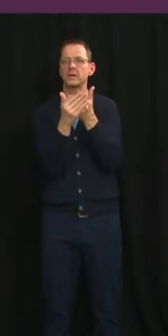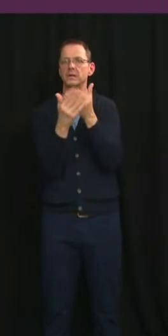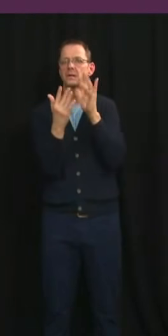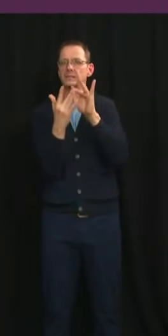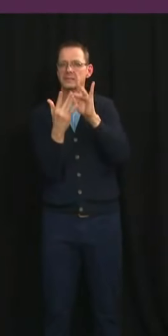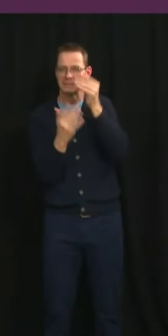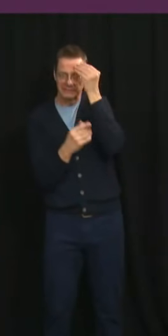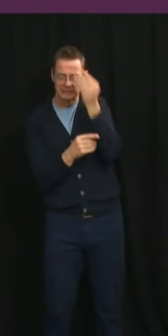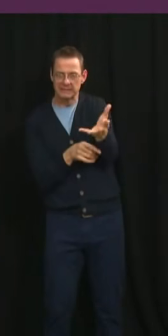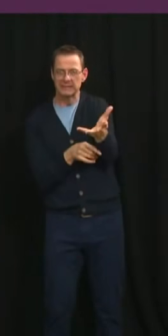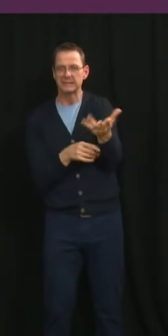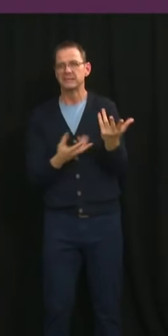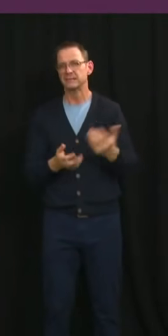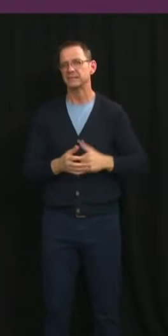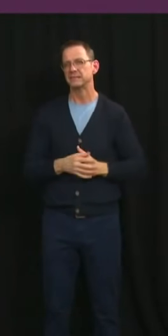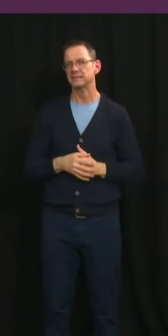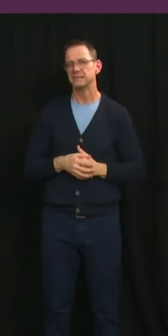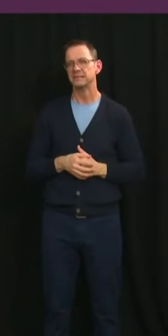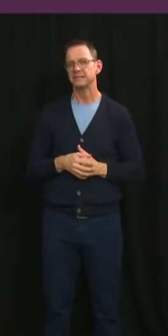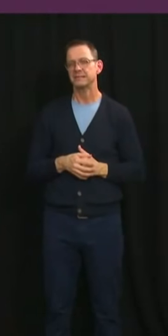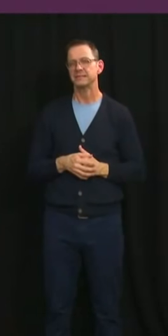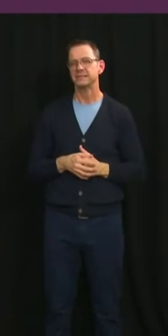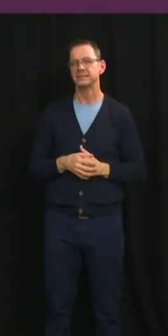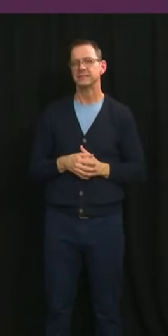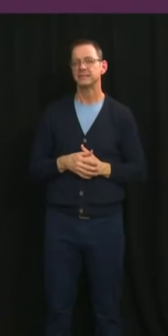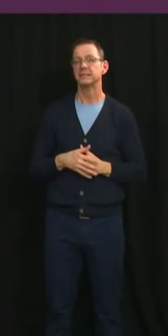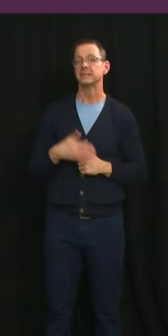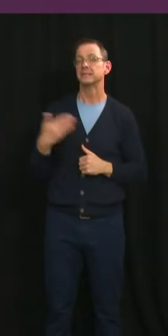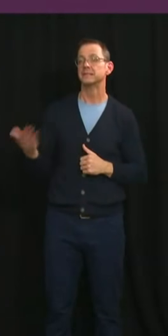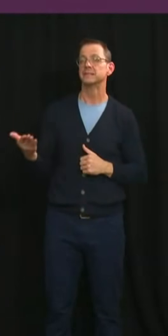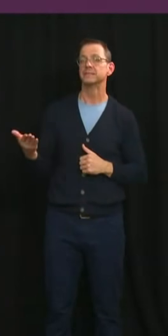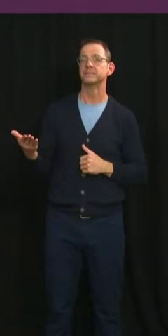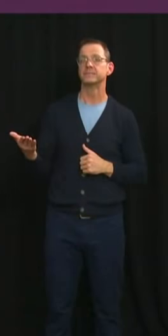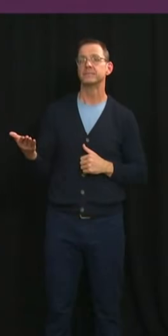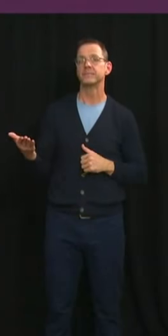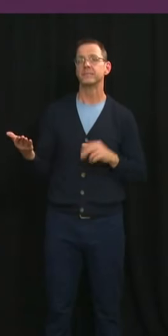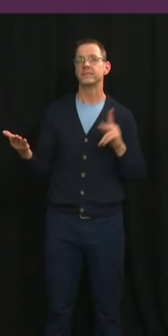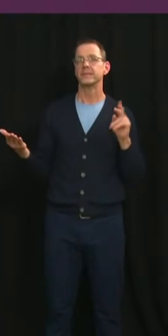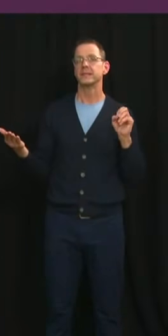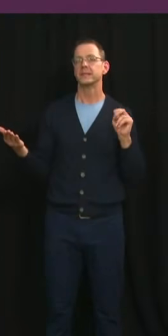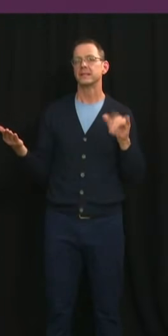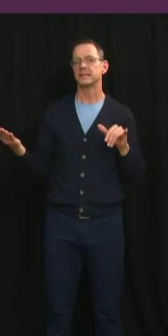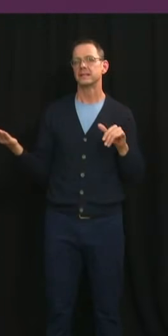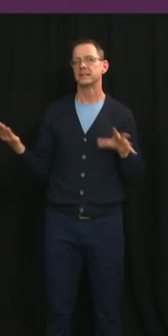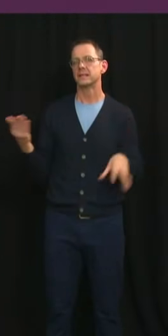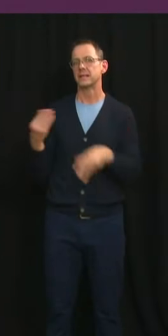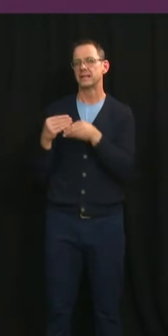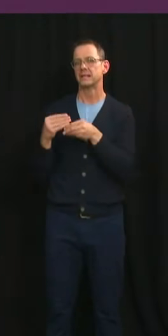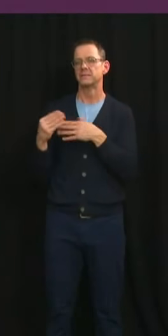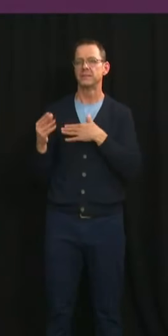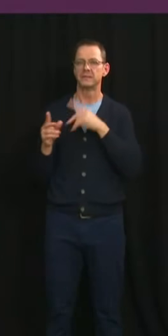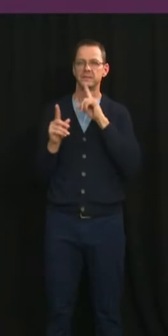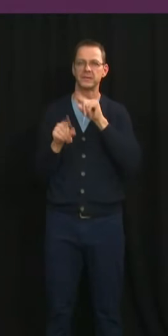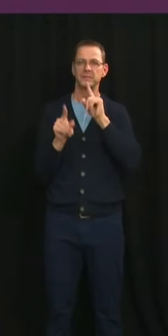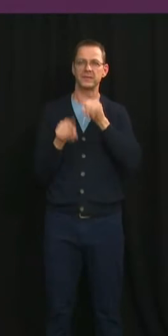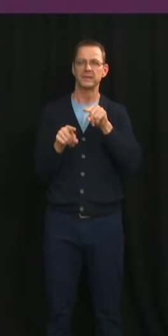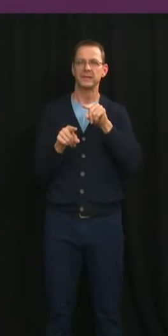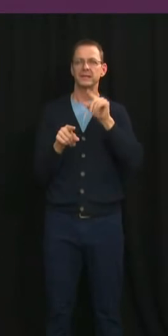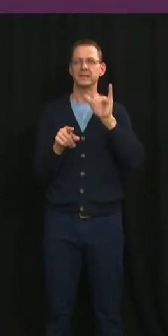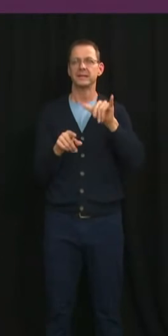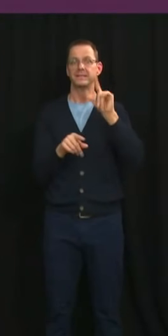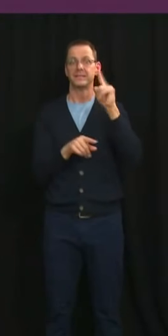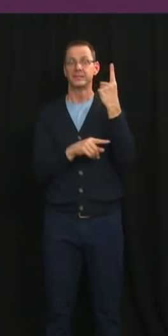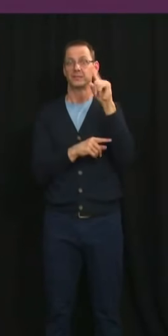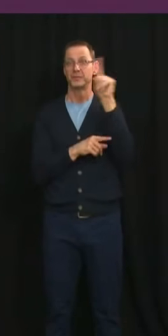I just wanted to, thanks, Doctor, for that. I wanted to add something in my response to David Staples on his first question, which I forgot to. He asked about Texas, and